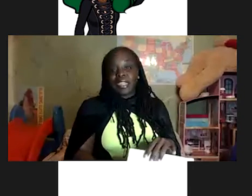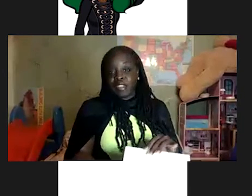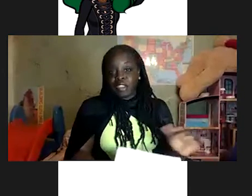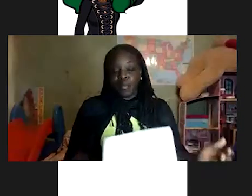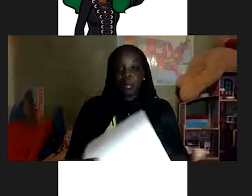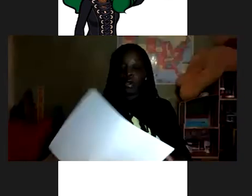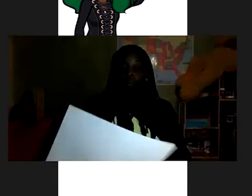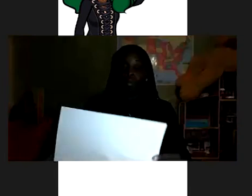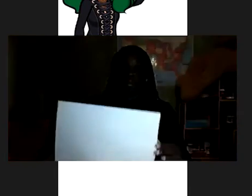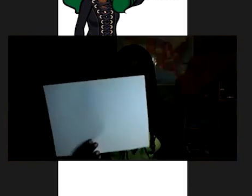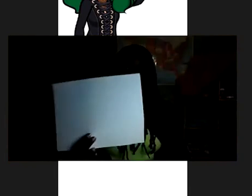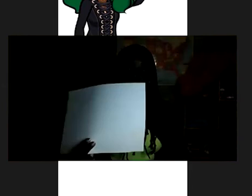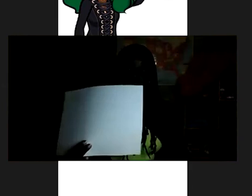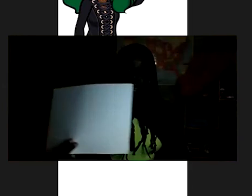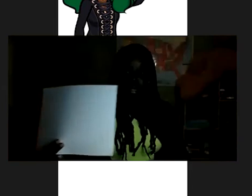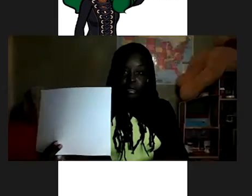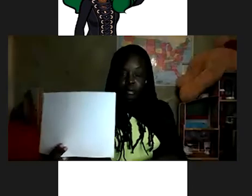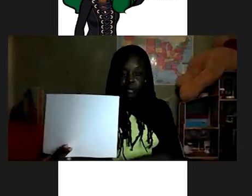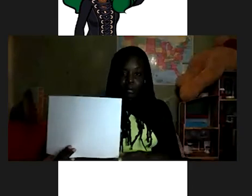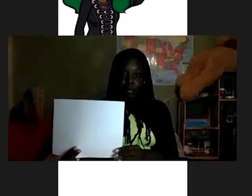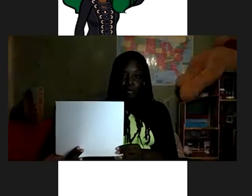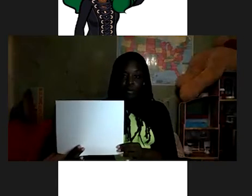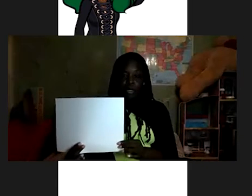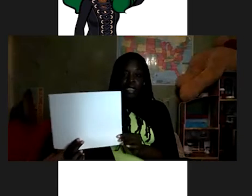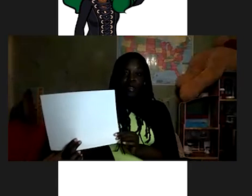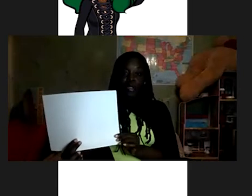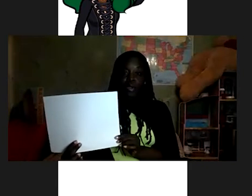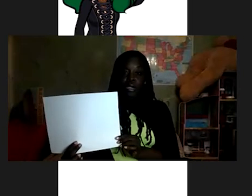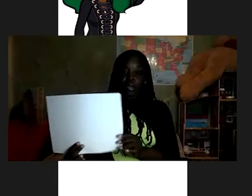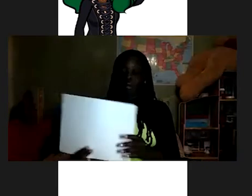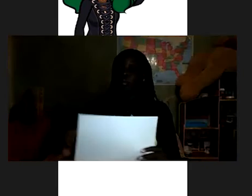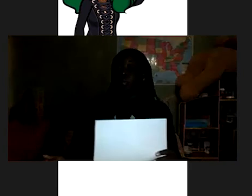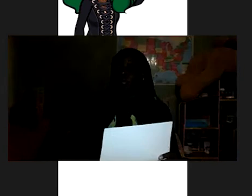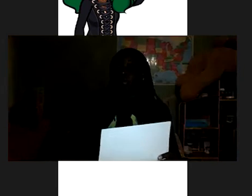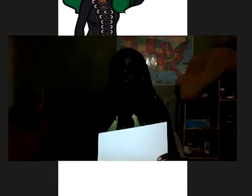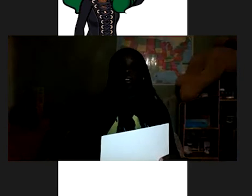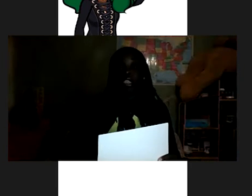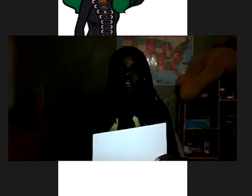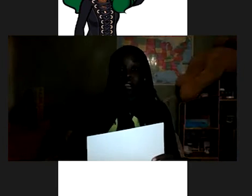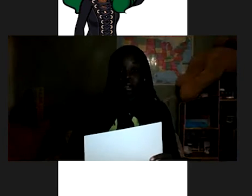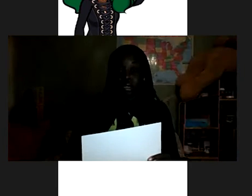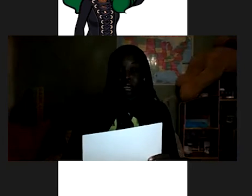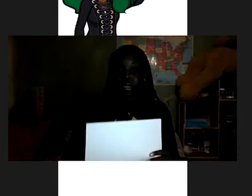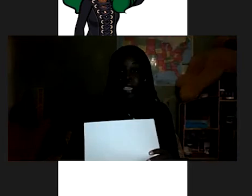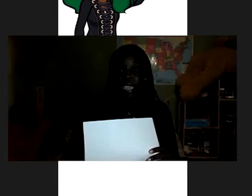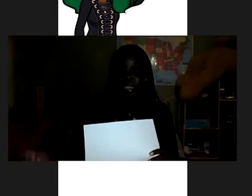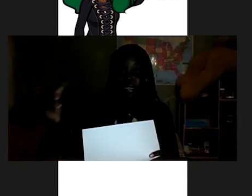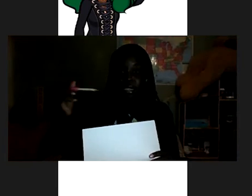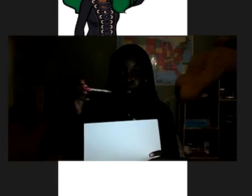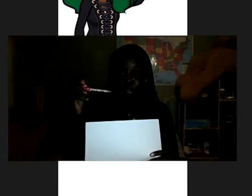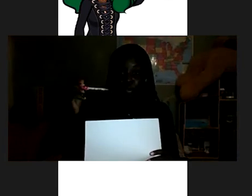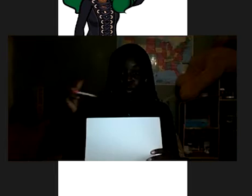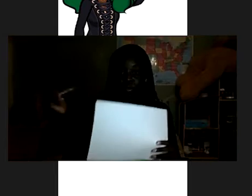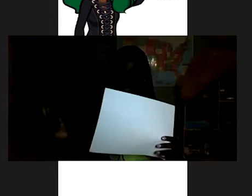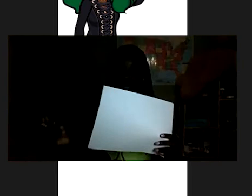a plain sheet of paper like this is all you need to get started, and